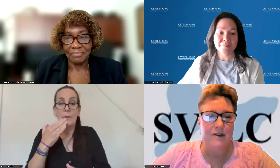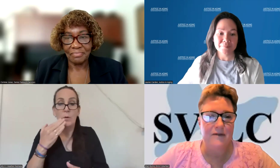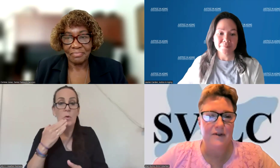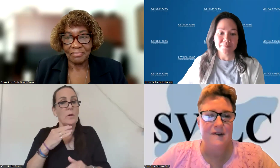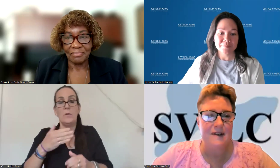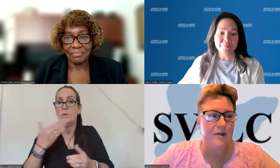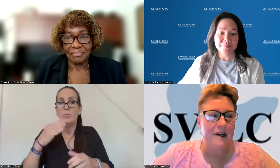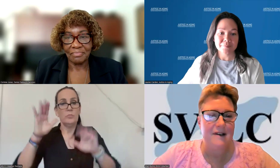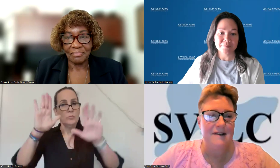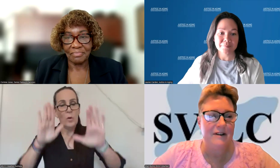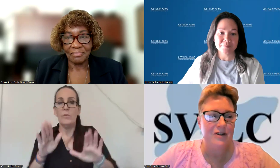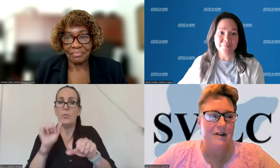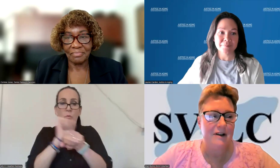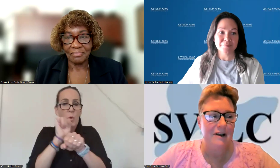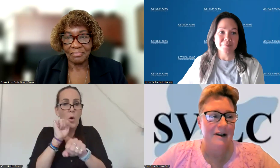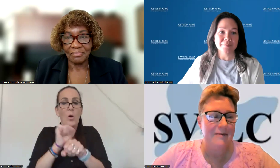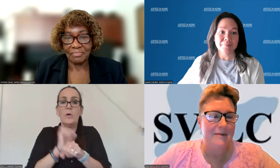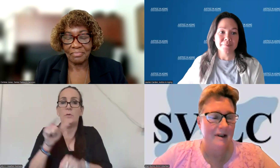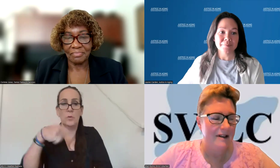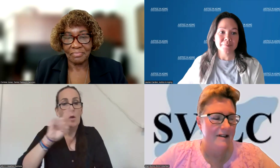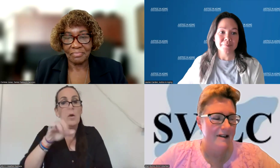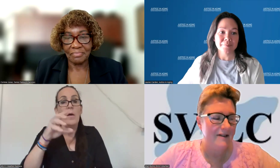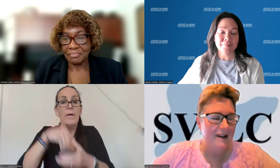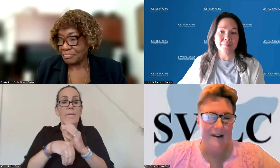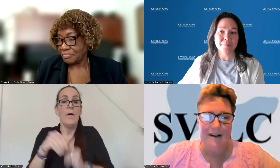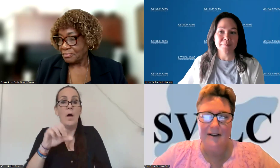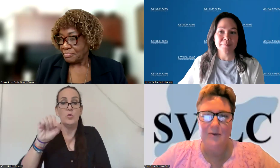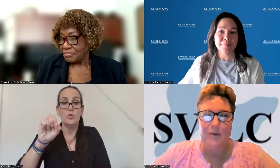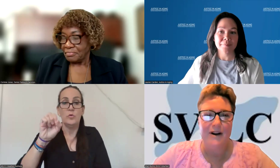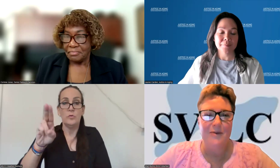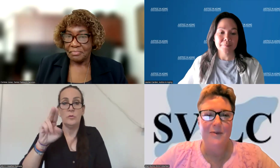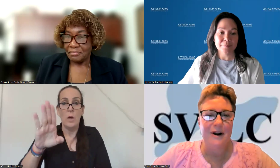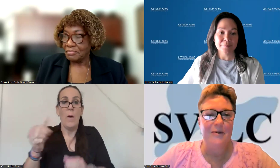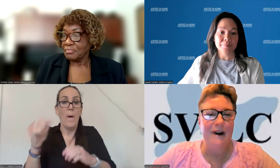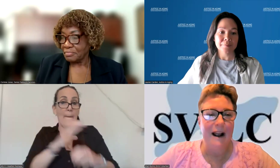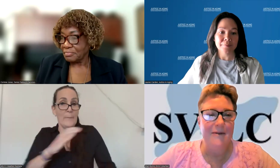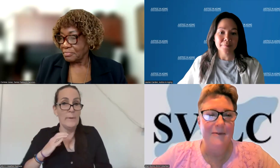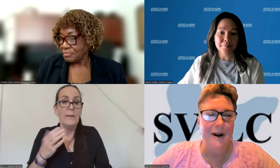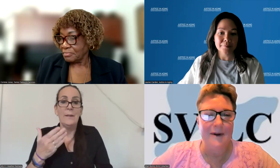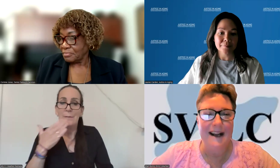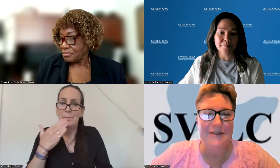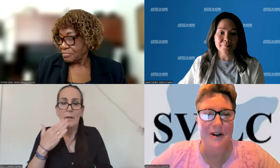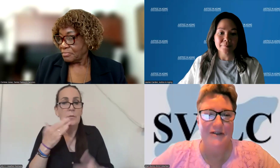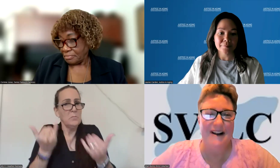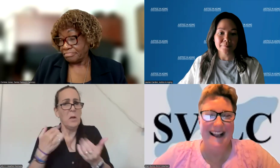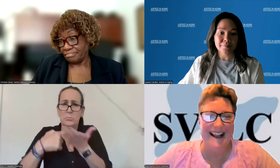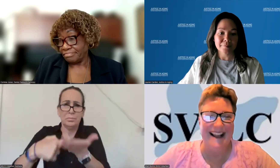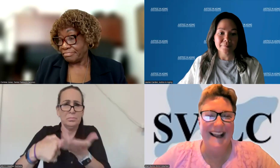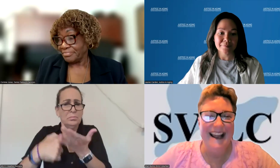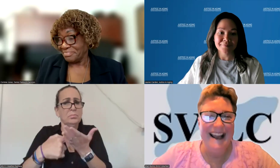that wonderful summary and discussion on where we're at and where we need to